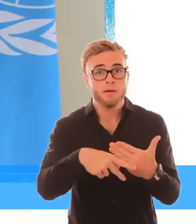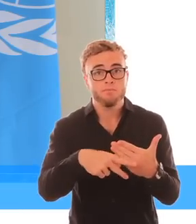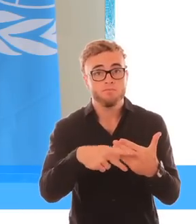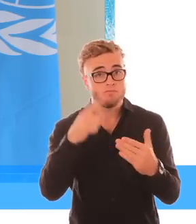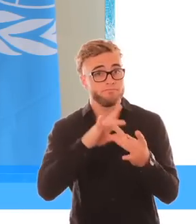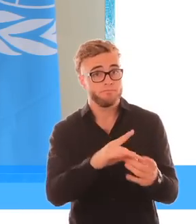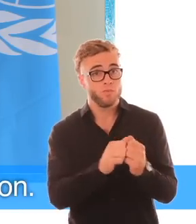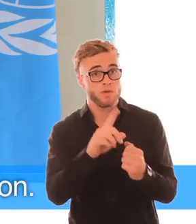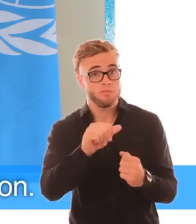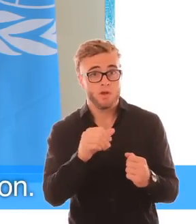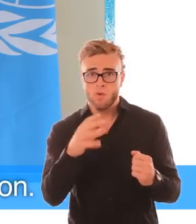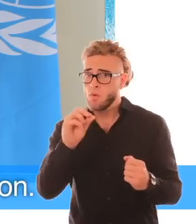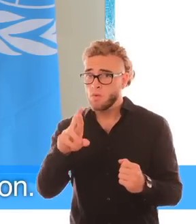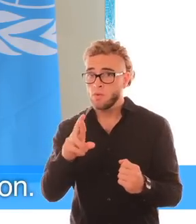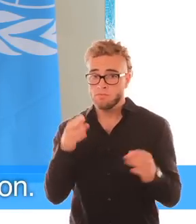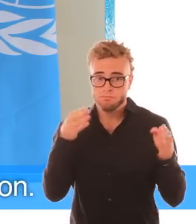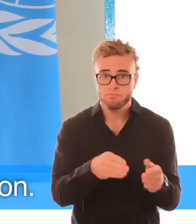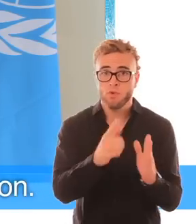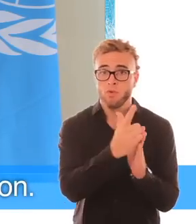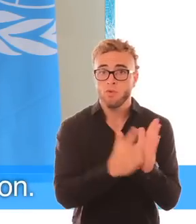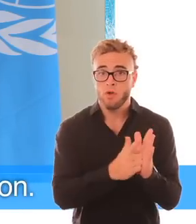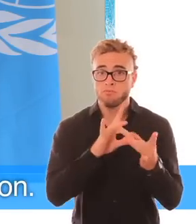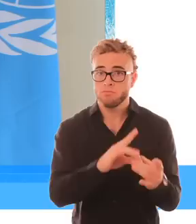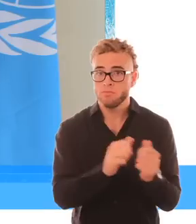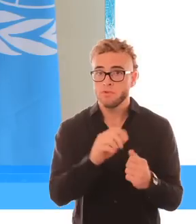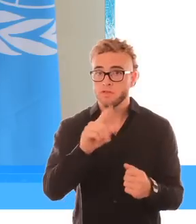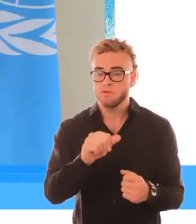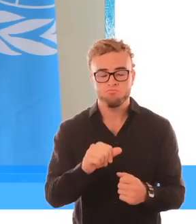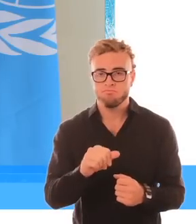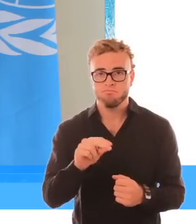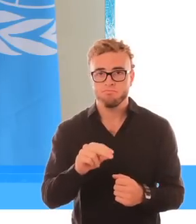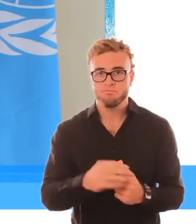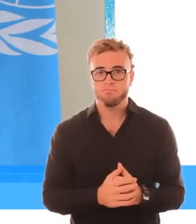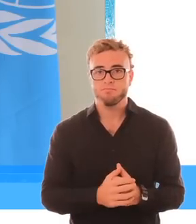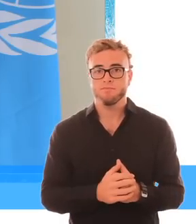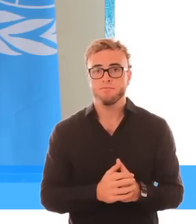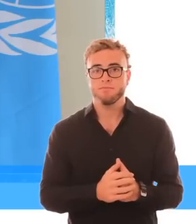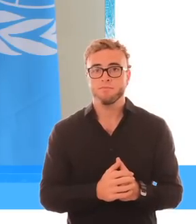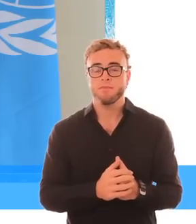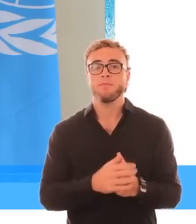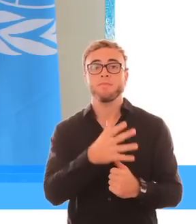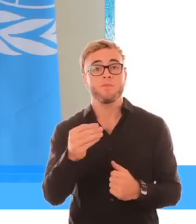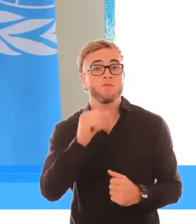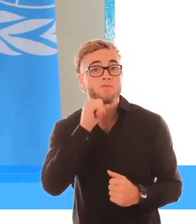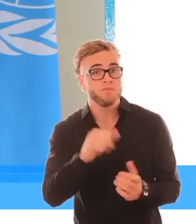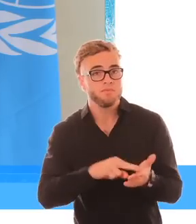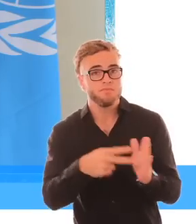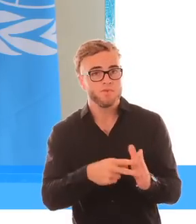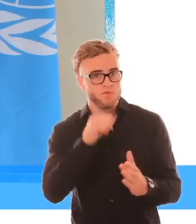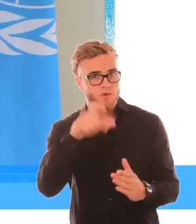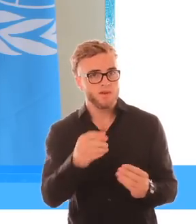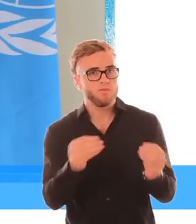disability-specific policies and programs and disability-centered legislation. Nor does it mean we do not need disability expertise and